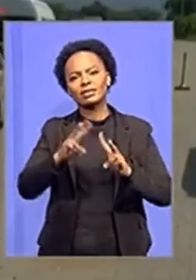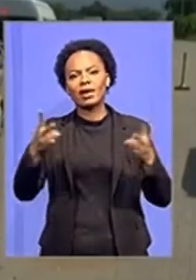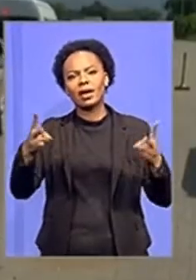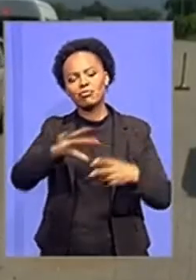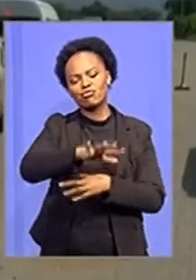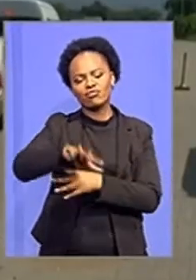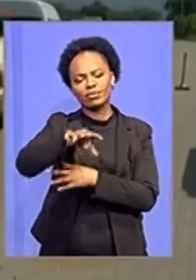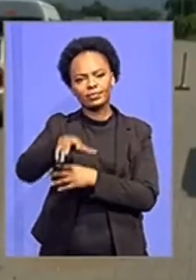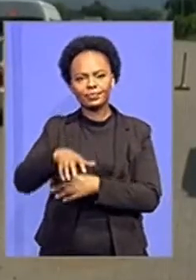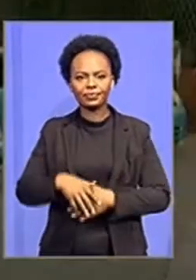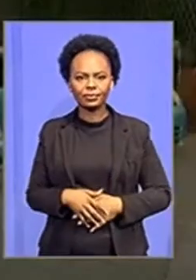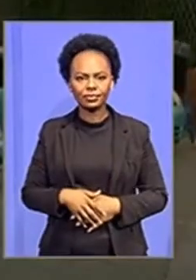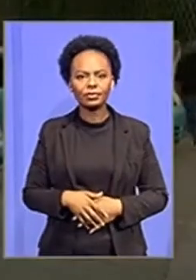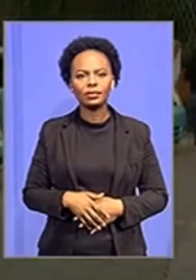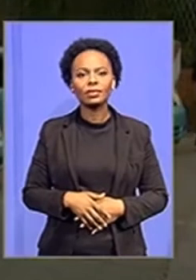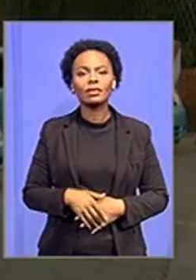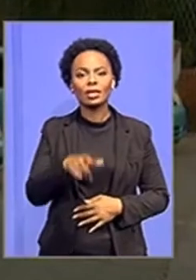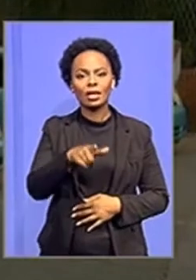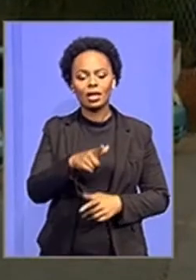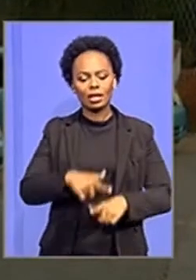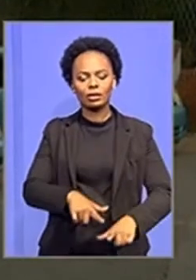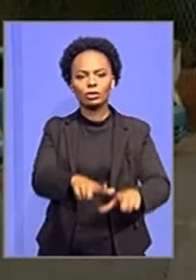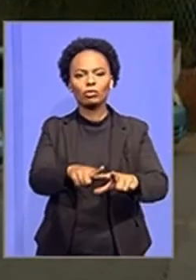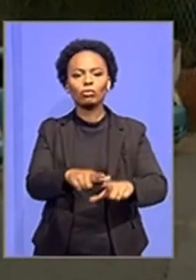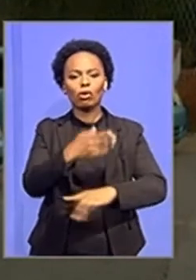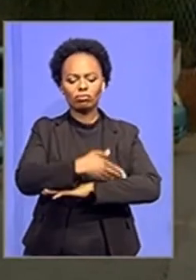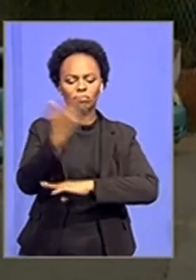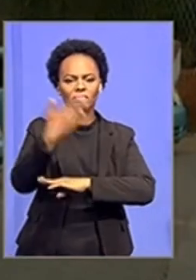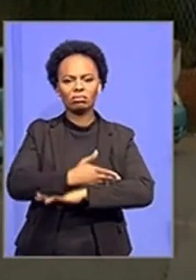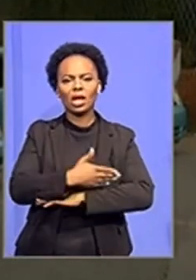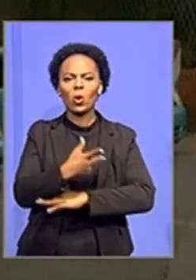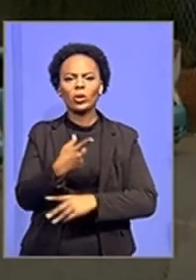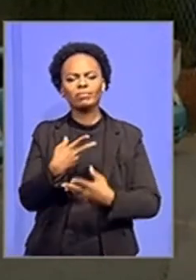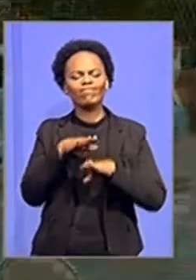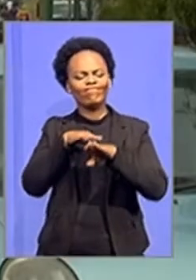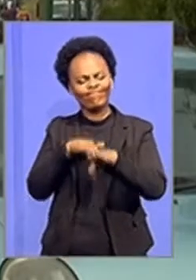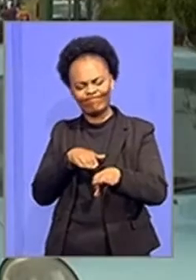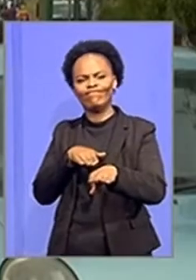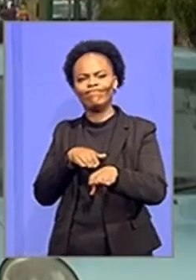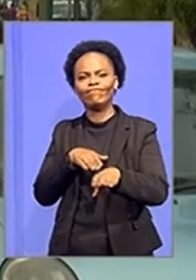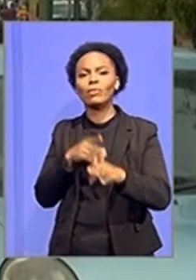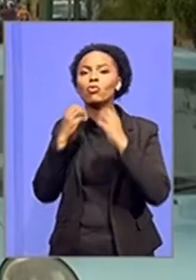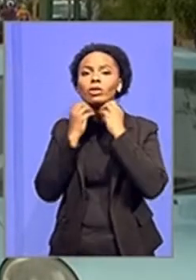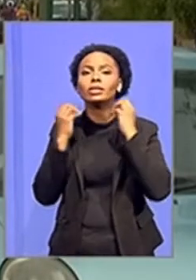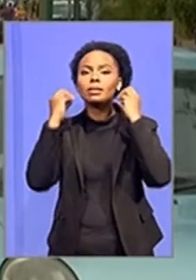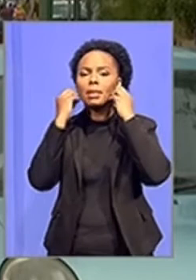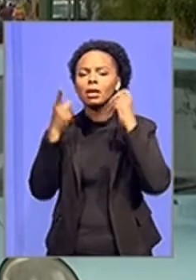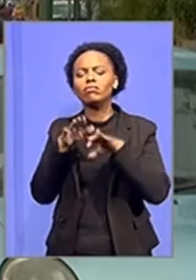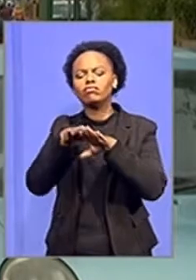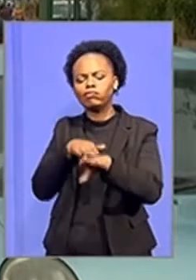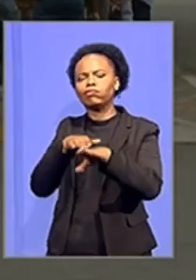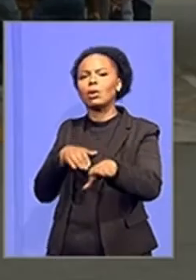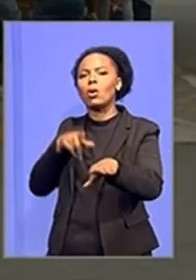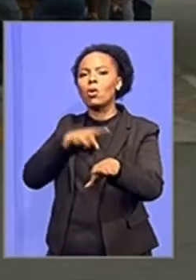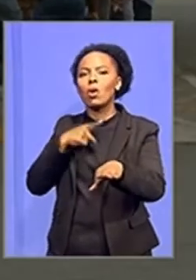Gauteng. Ka mollwaneng wa Lebombo, sephethephethe se be se emetsi ka lehlakoreng la Mozambique ka lebaka la ge batho ba dirwa diteko